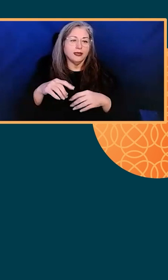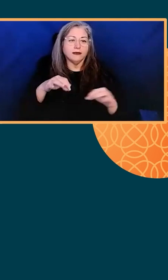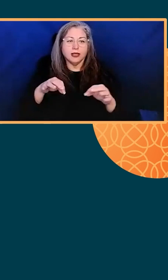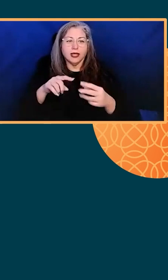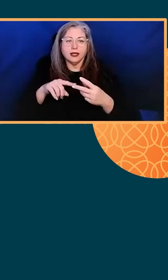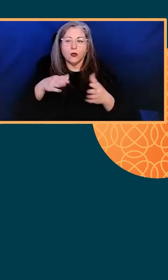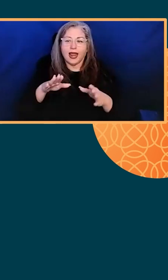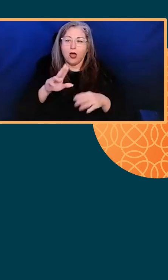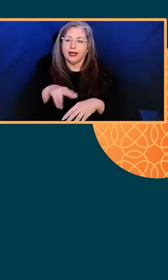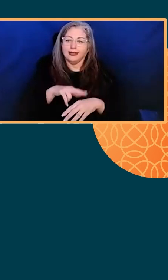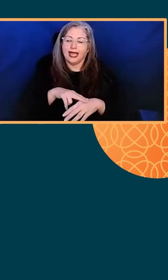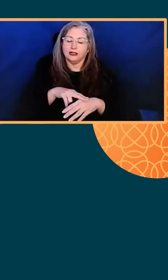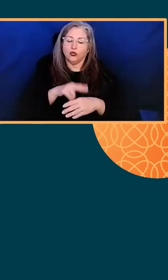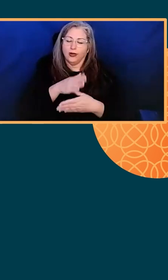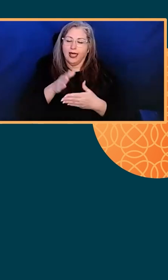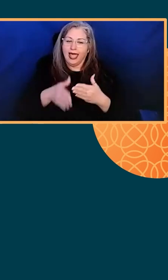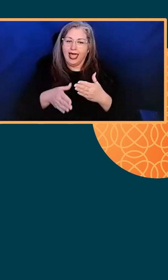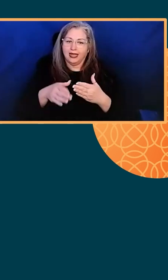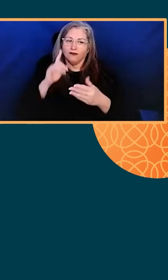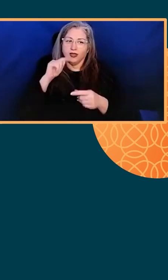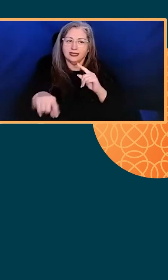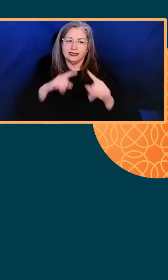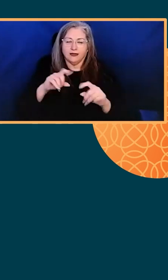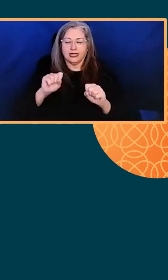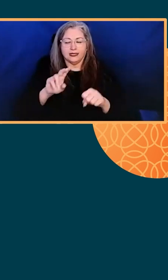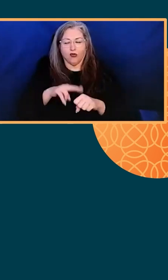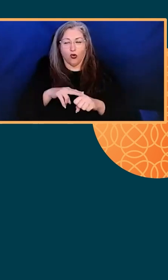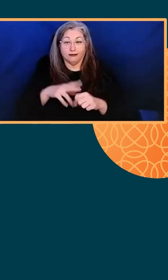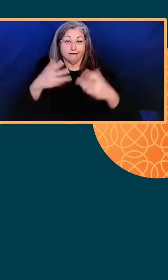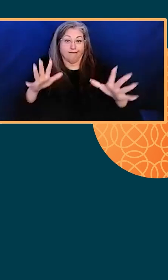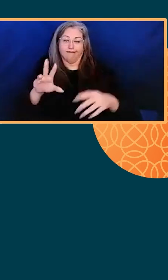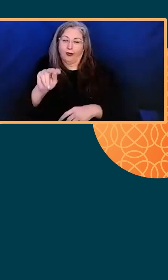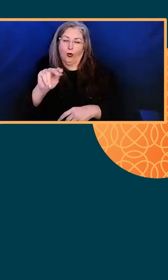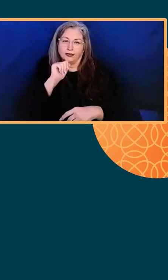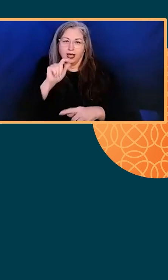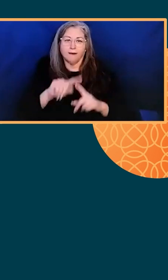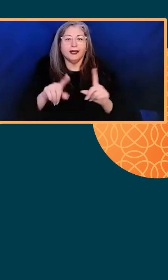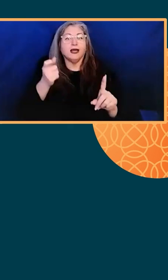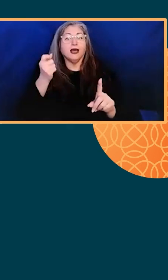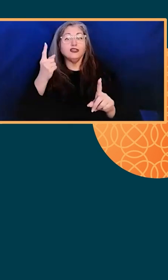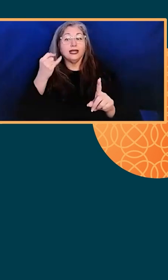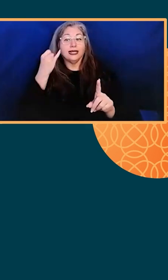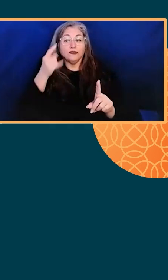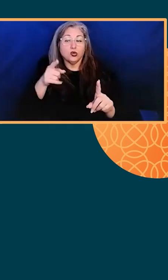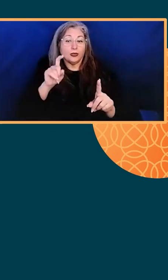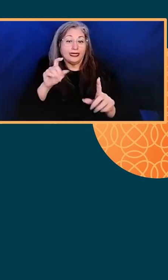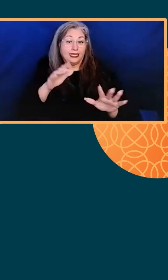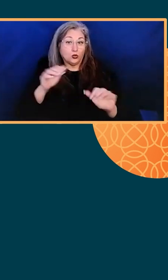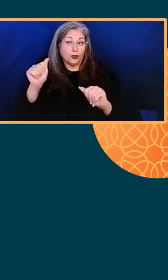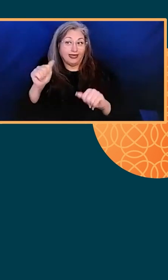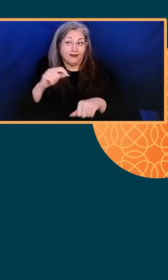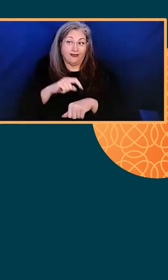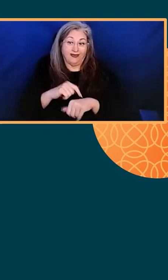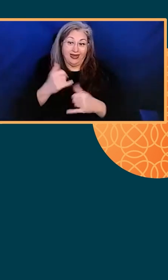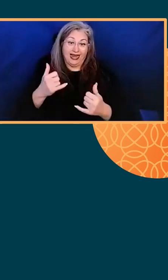a natural end to things. And this conversation certainly is not done, but understanding that if you need to leave at the top of the